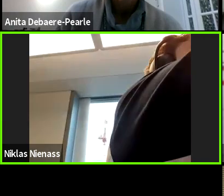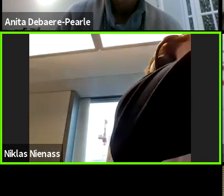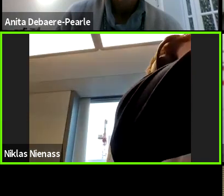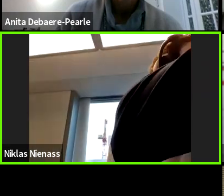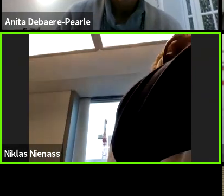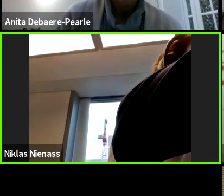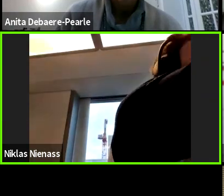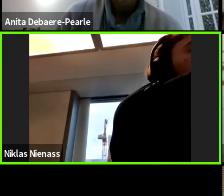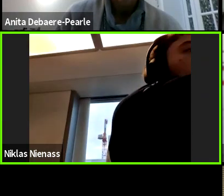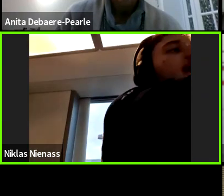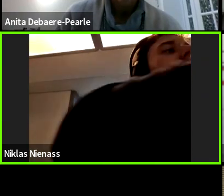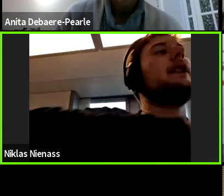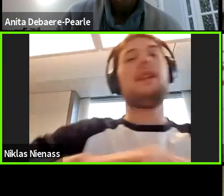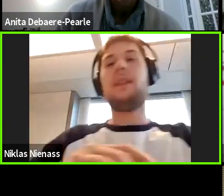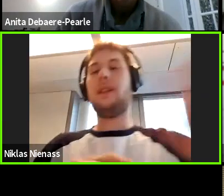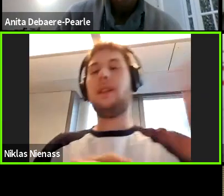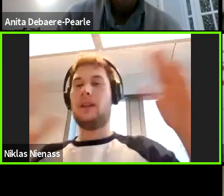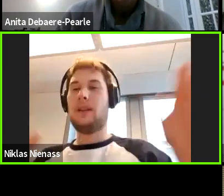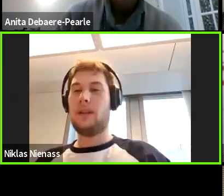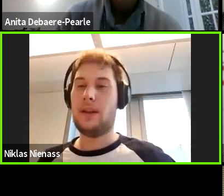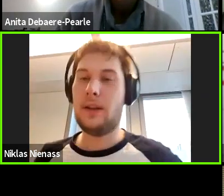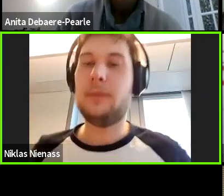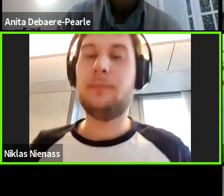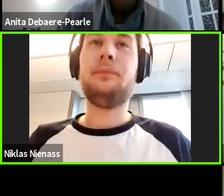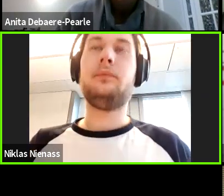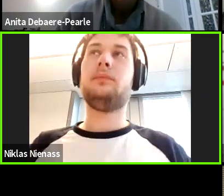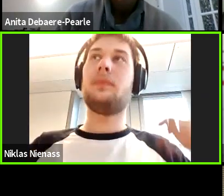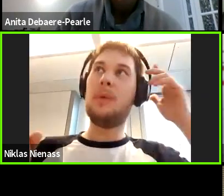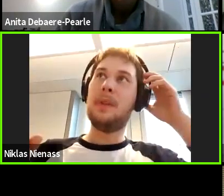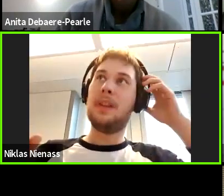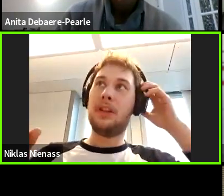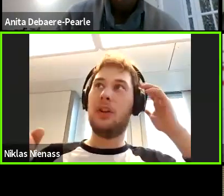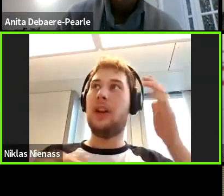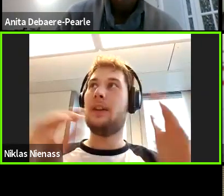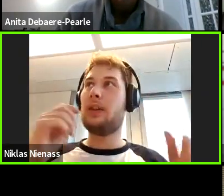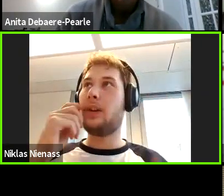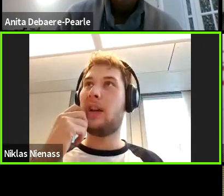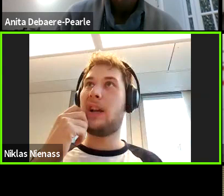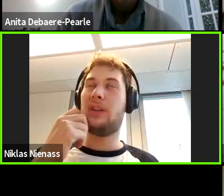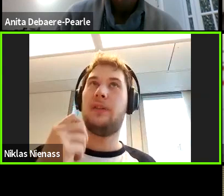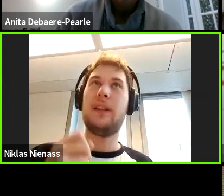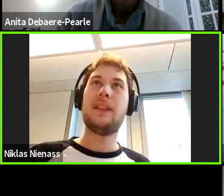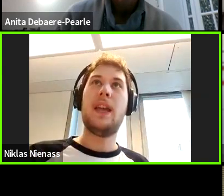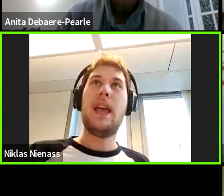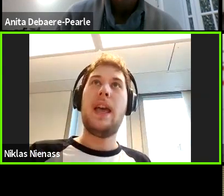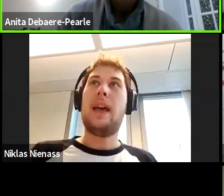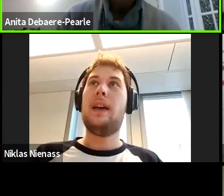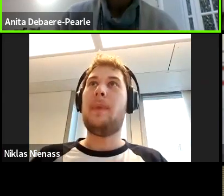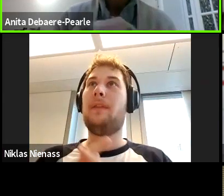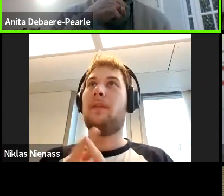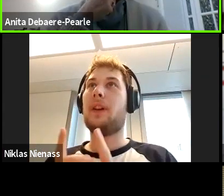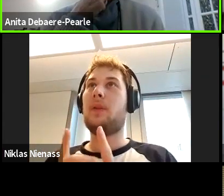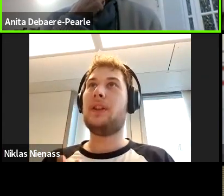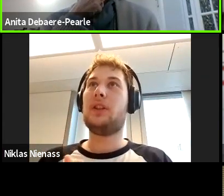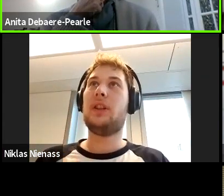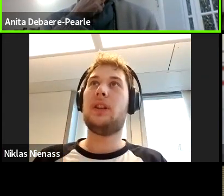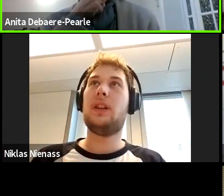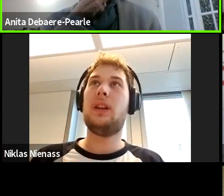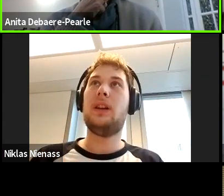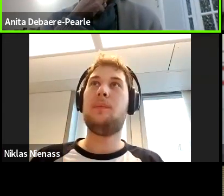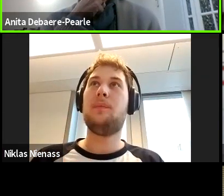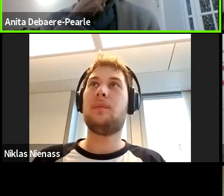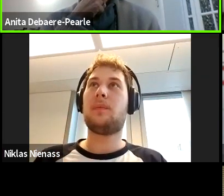second. To increase the implementation on other cultural funds, and for the